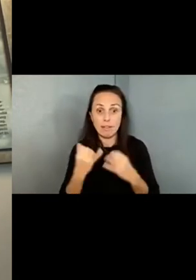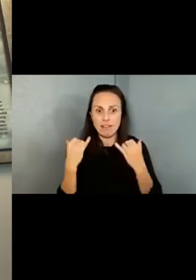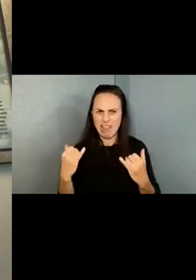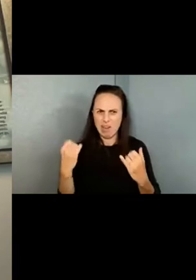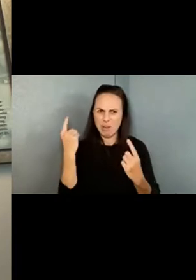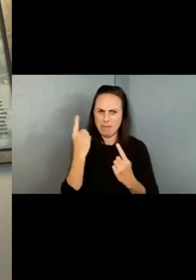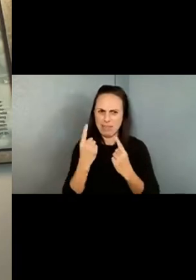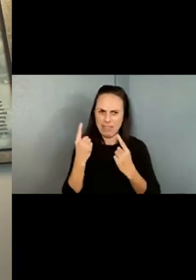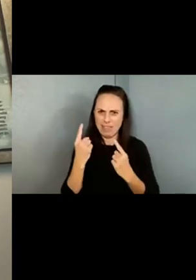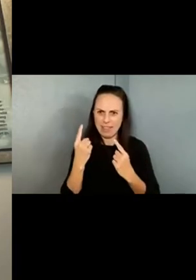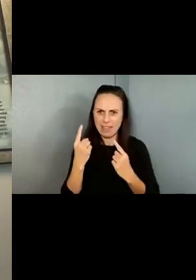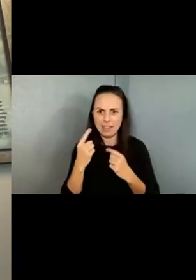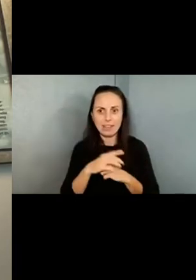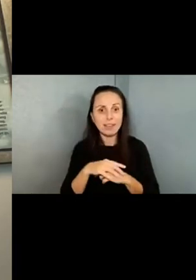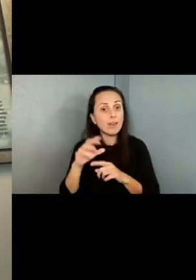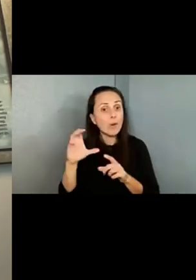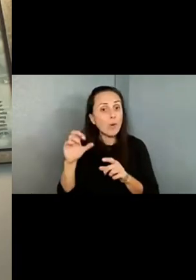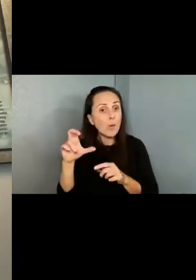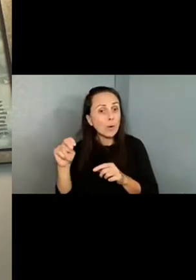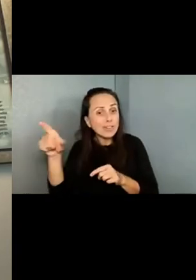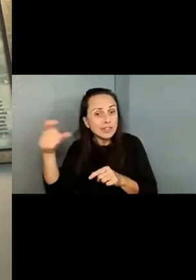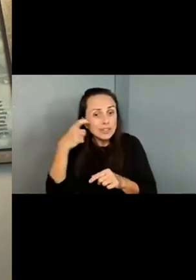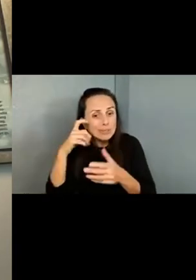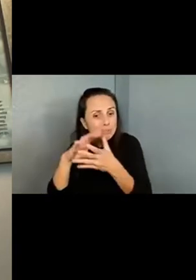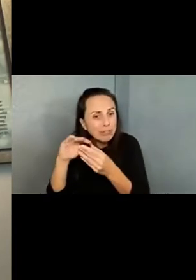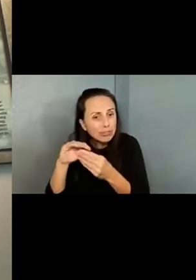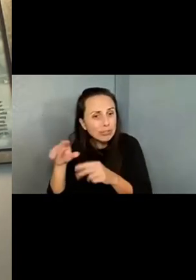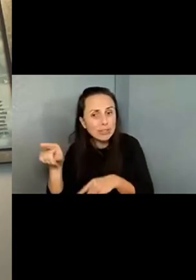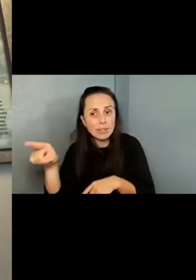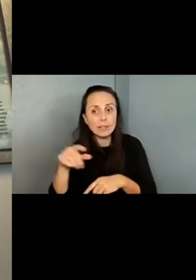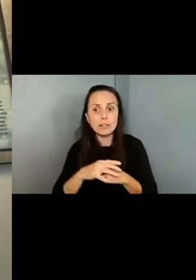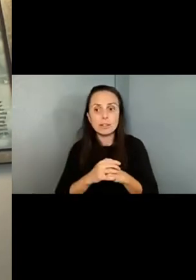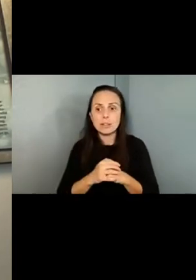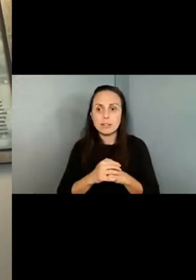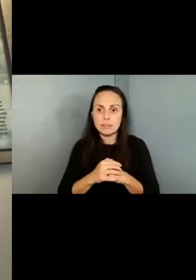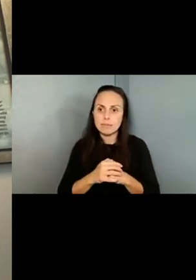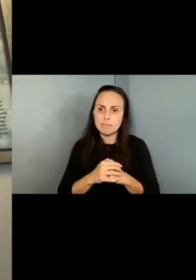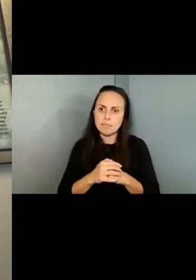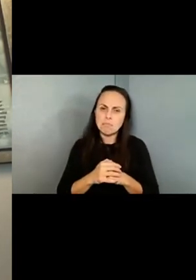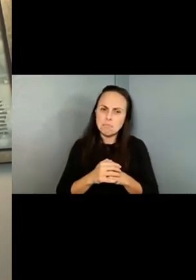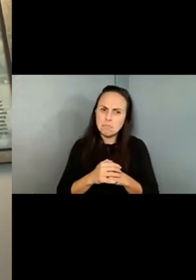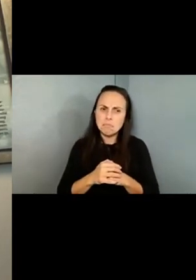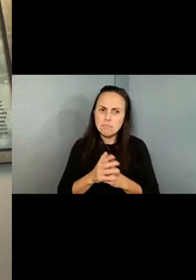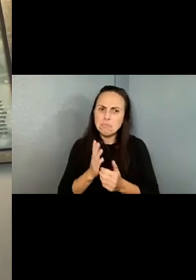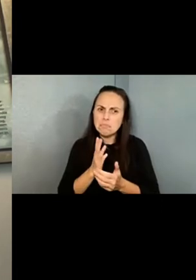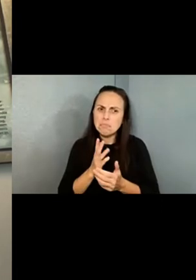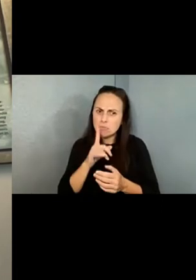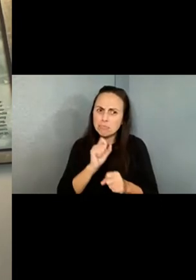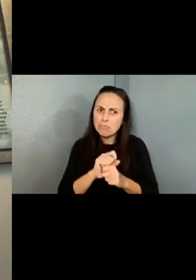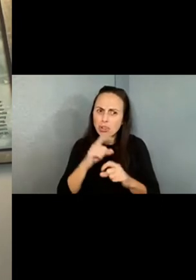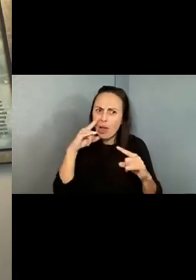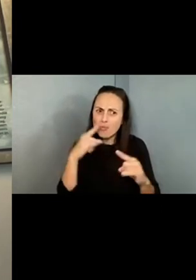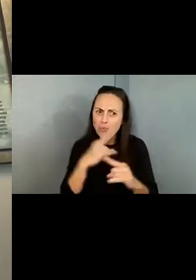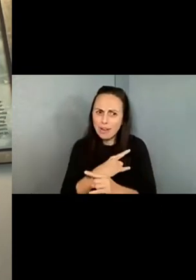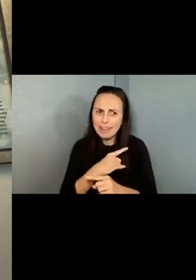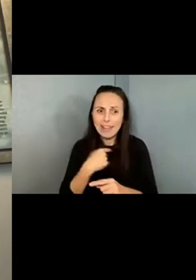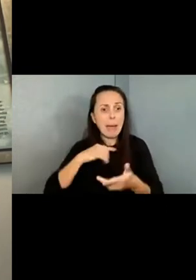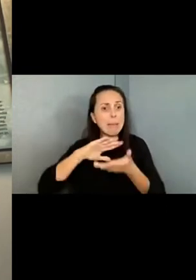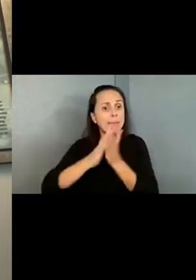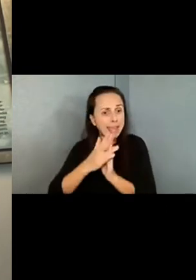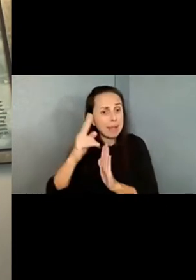of some of the things that Corinne just mentioned. And it is somehow ironic that I became a literature